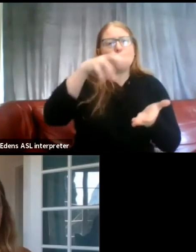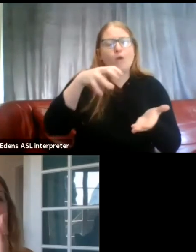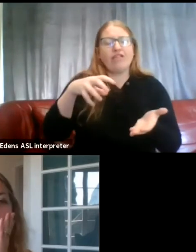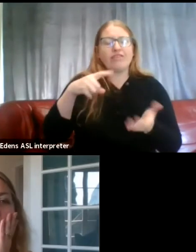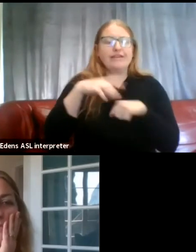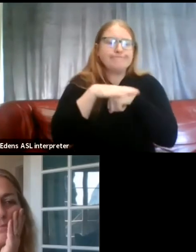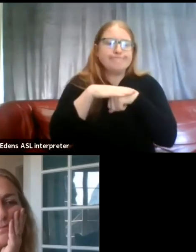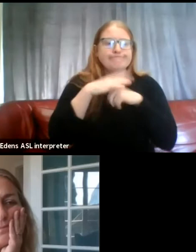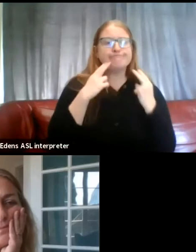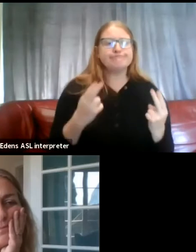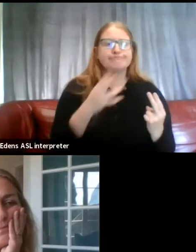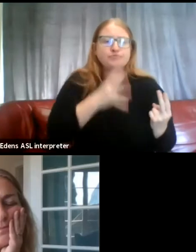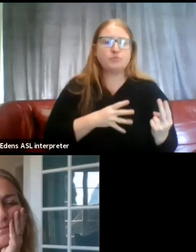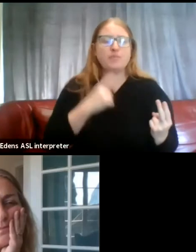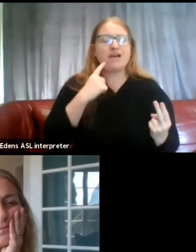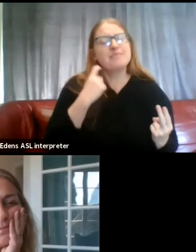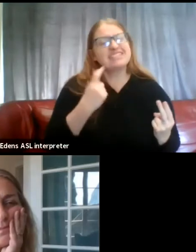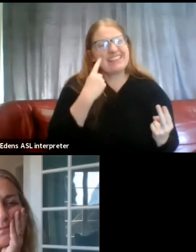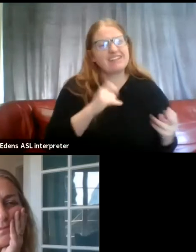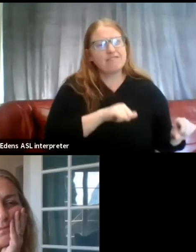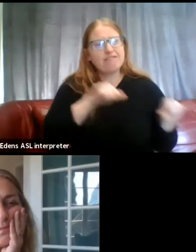in which they show a similar kind of